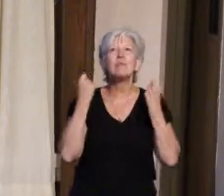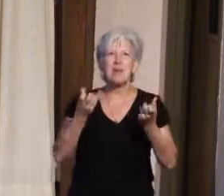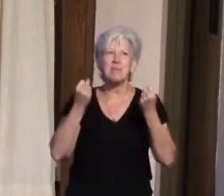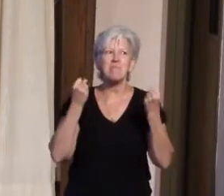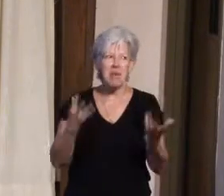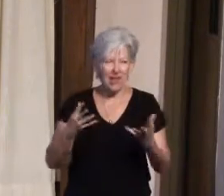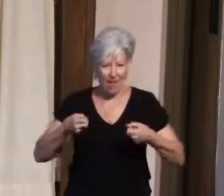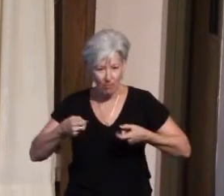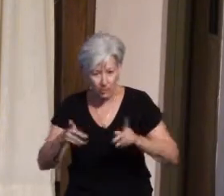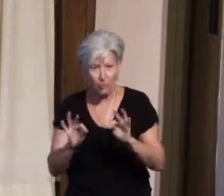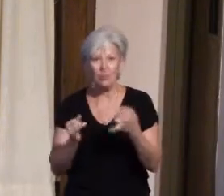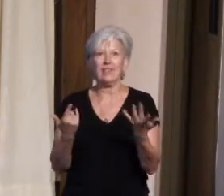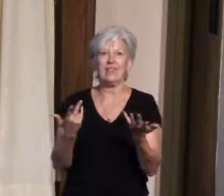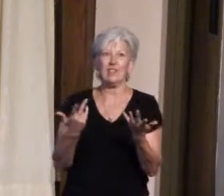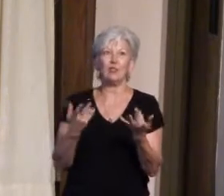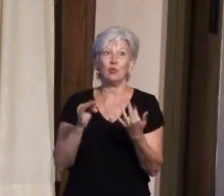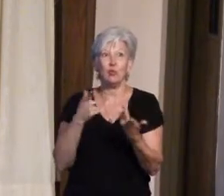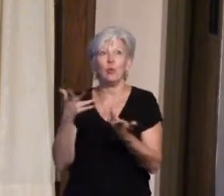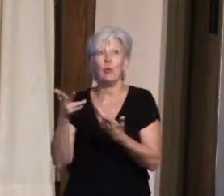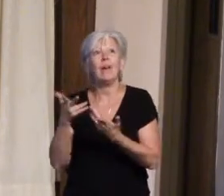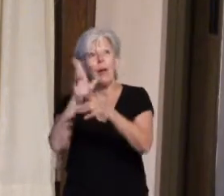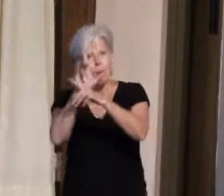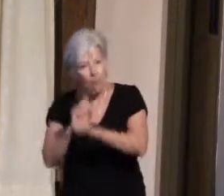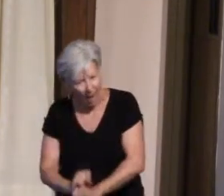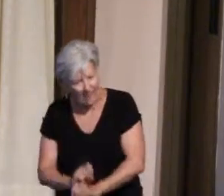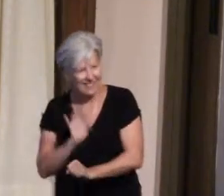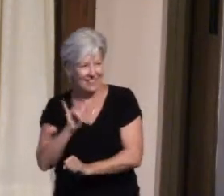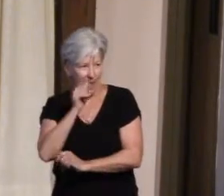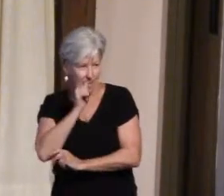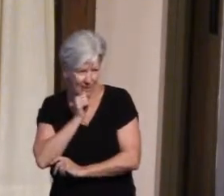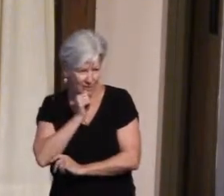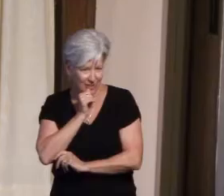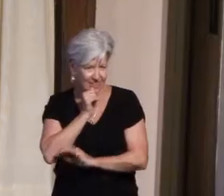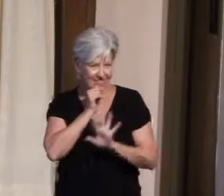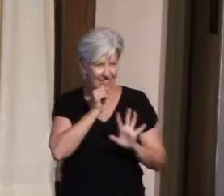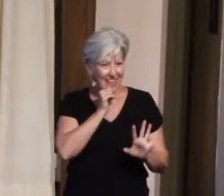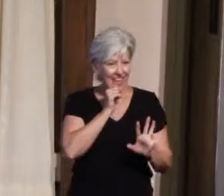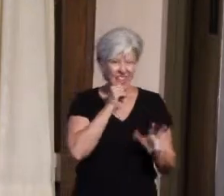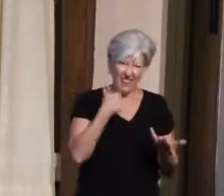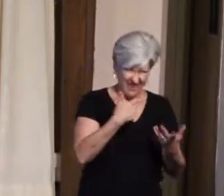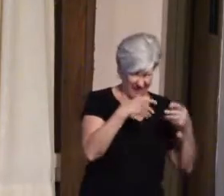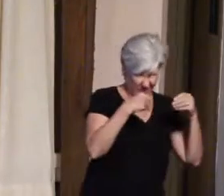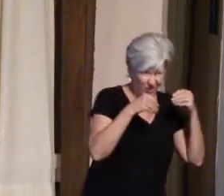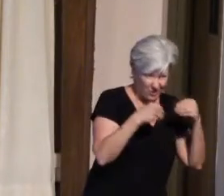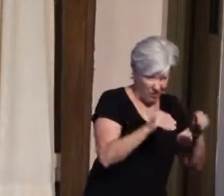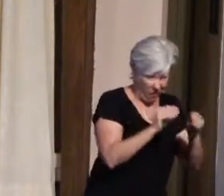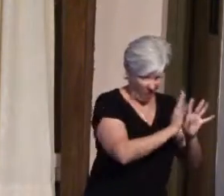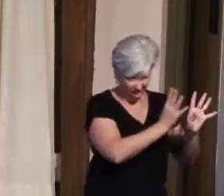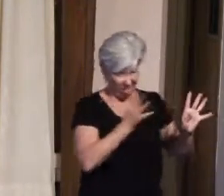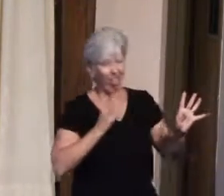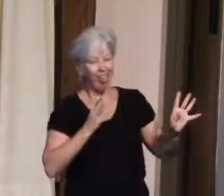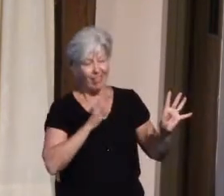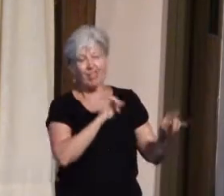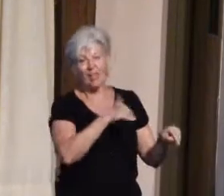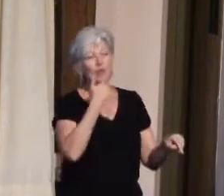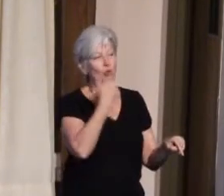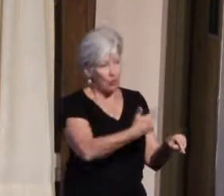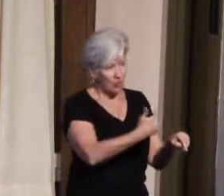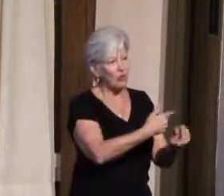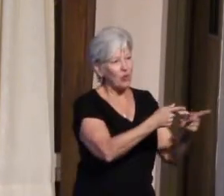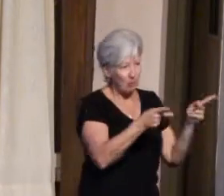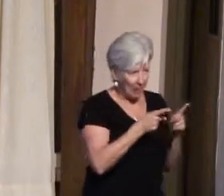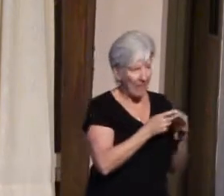a really good place to start, we also begin to practice those little subsets of patience, like clear